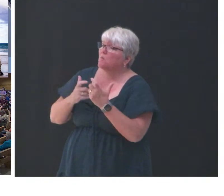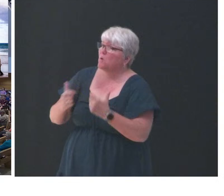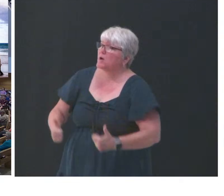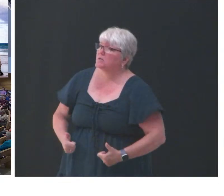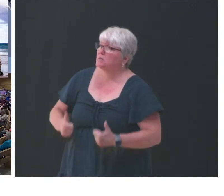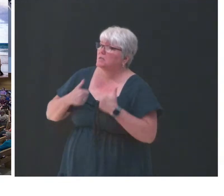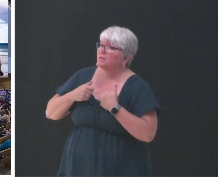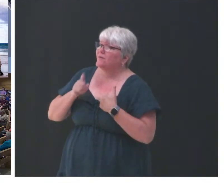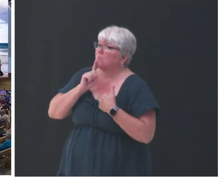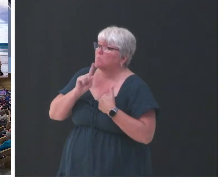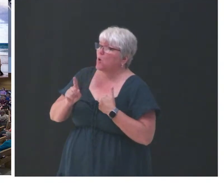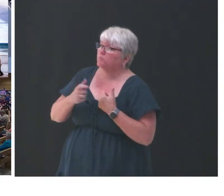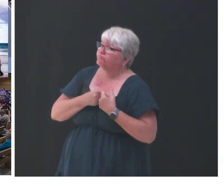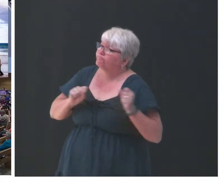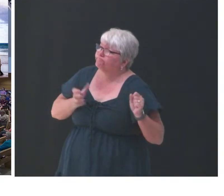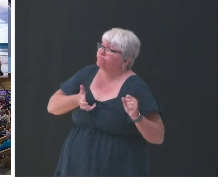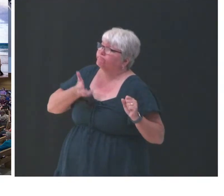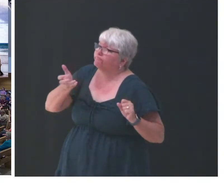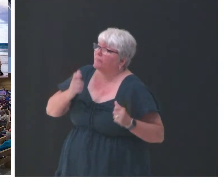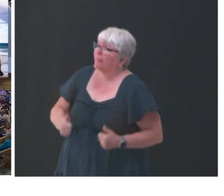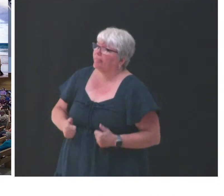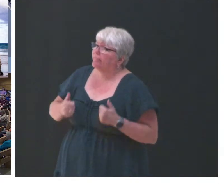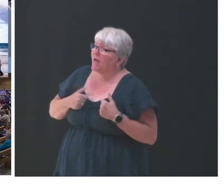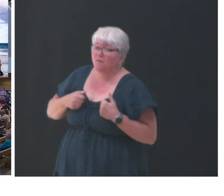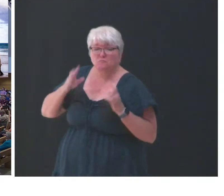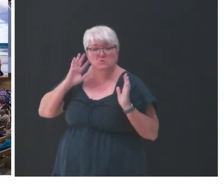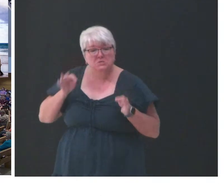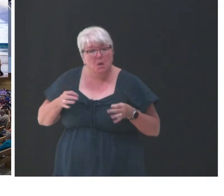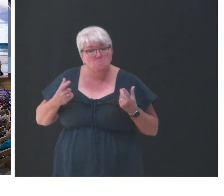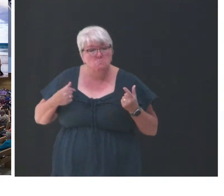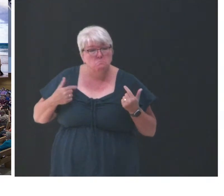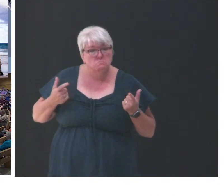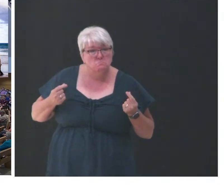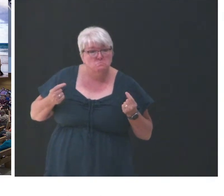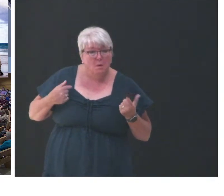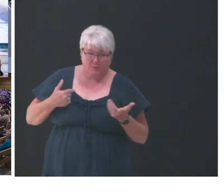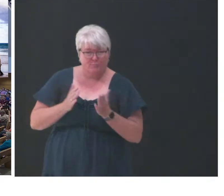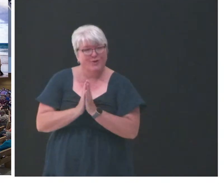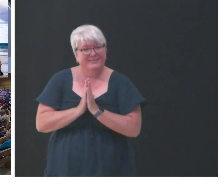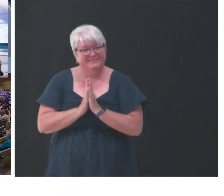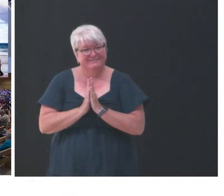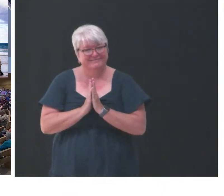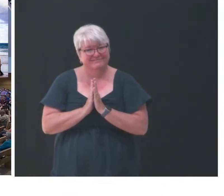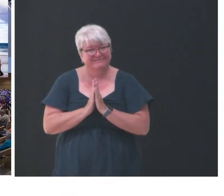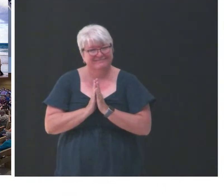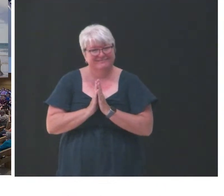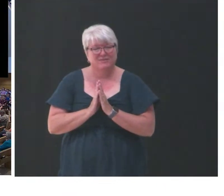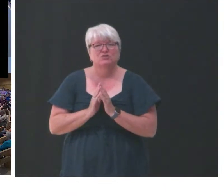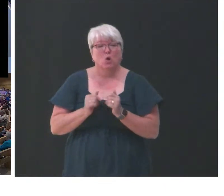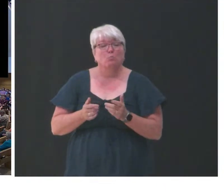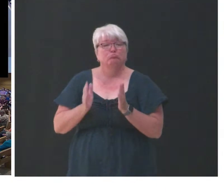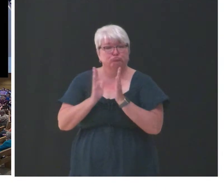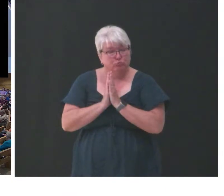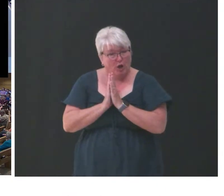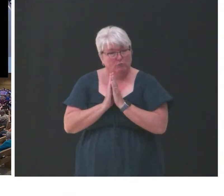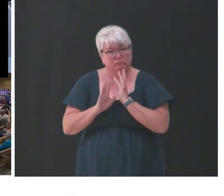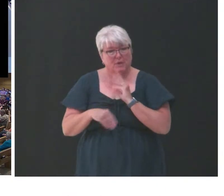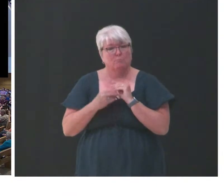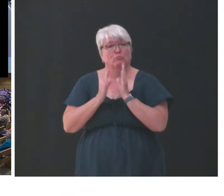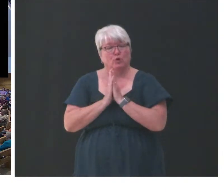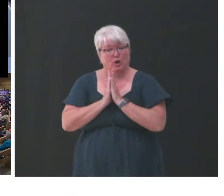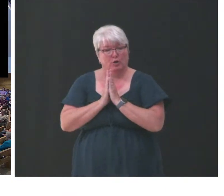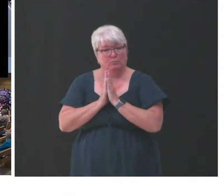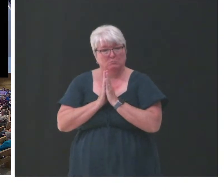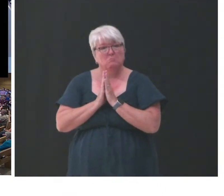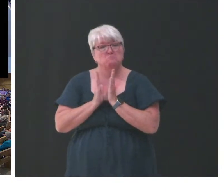more dedicated life to you. And so we decide, hey, here's what I'll do. I'm going to pray. And so we have prayer in our life.